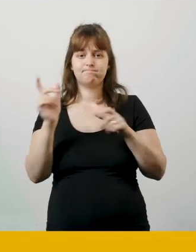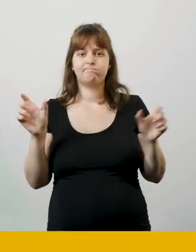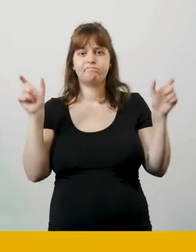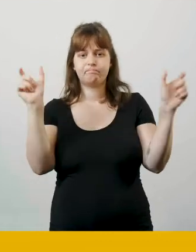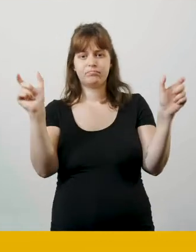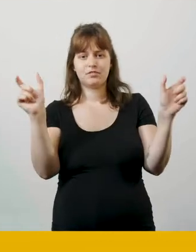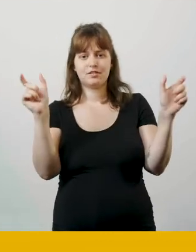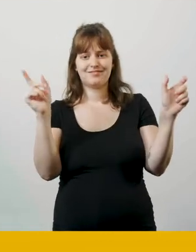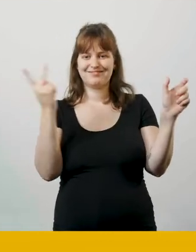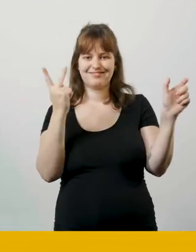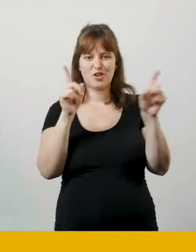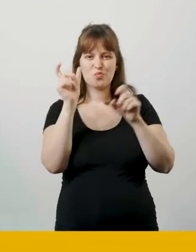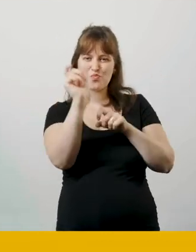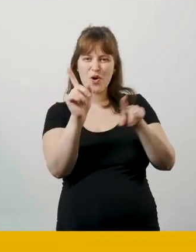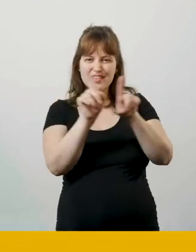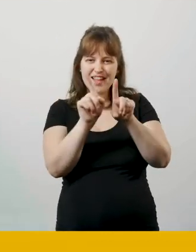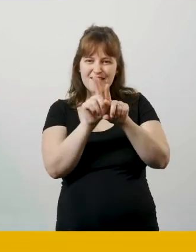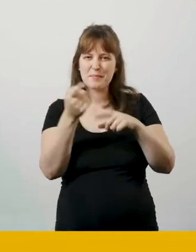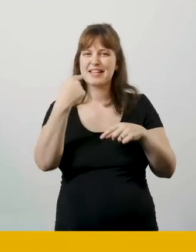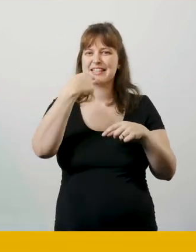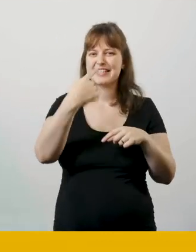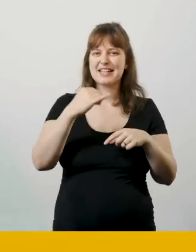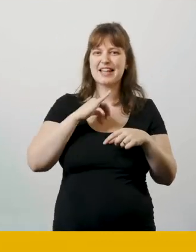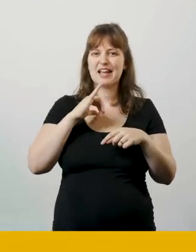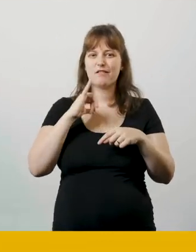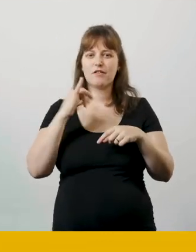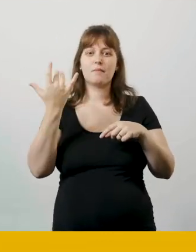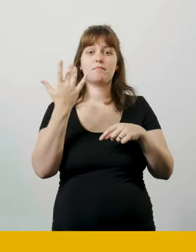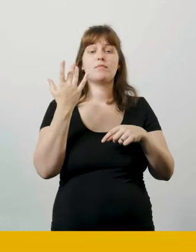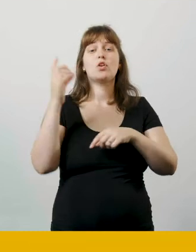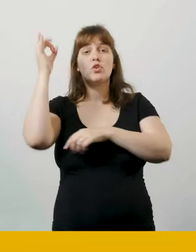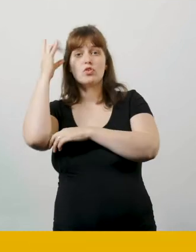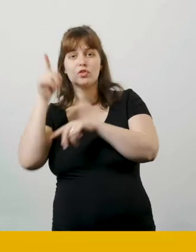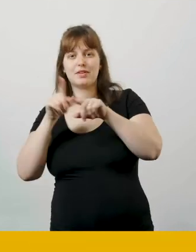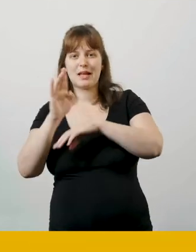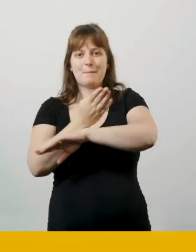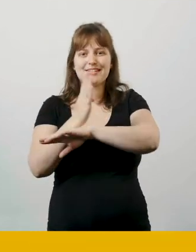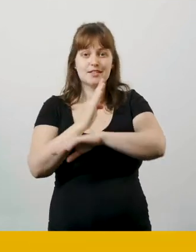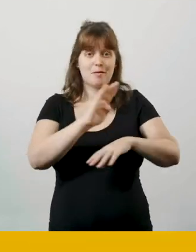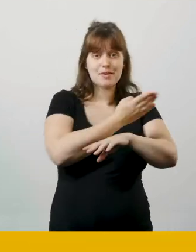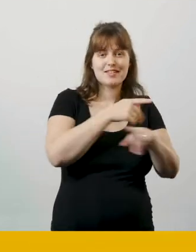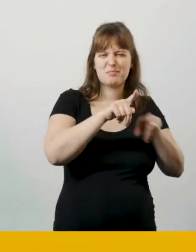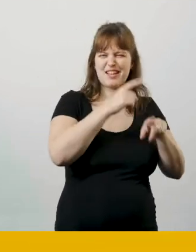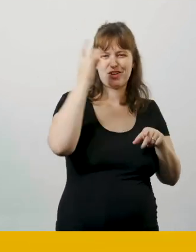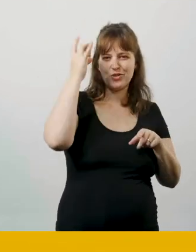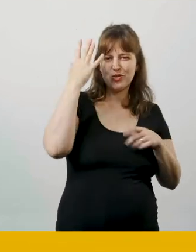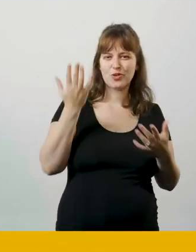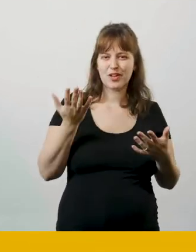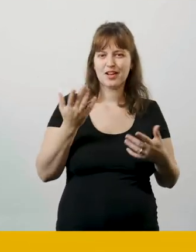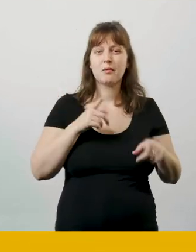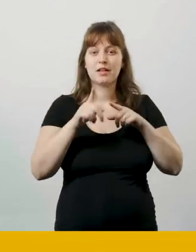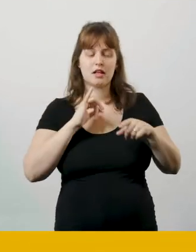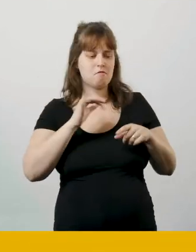communicating the fact that culture is business and business is culture. So if you are in a different culture or in a different